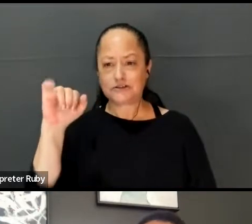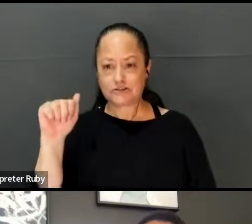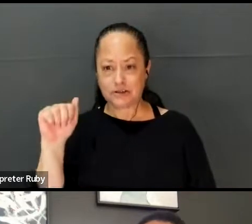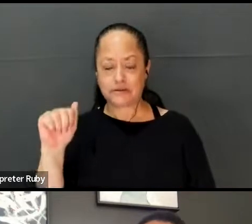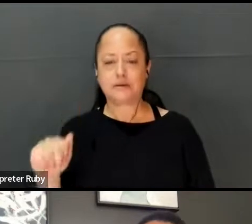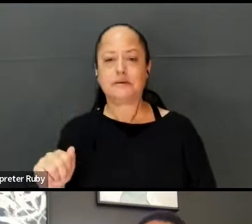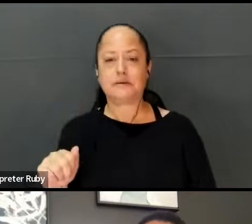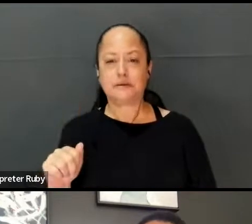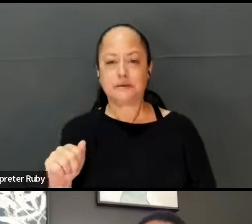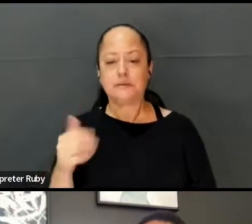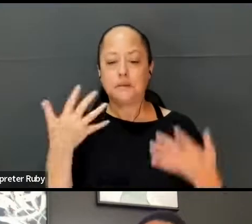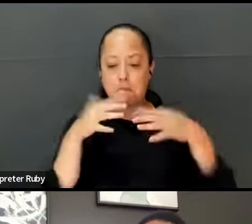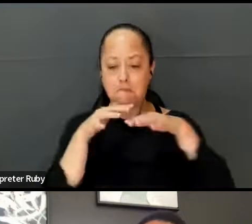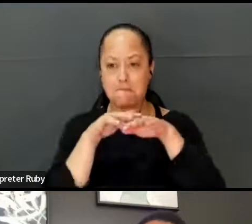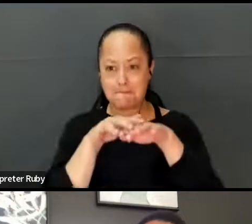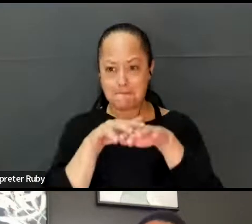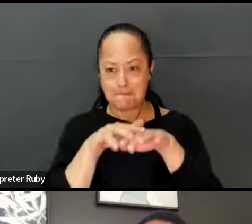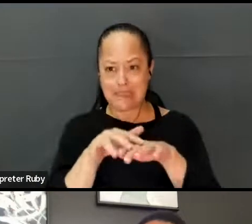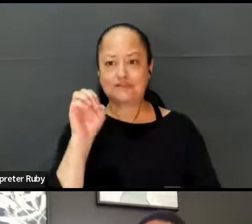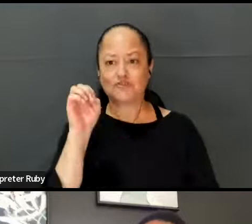in mainstream education.